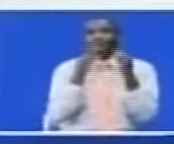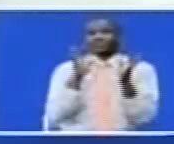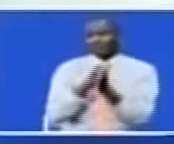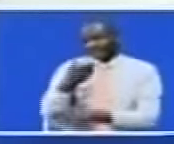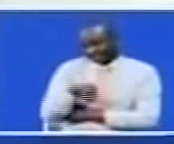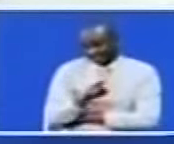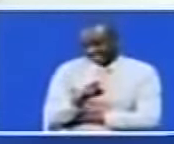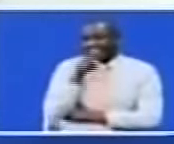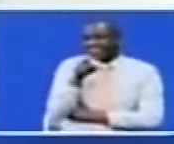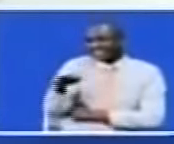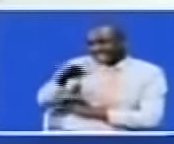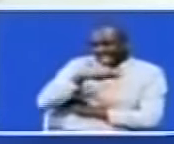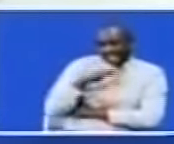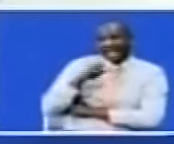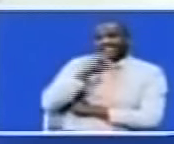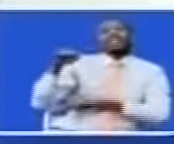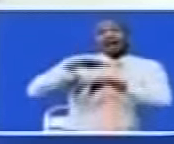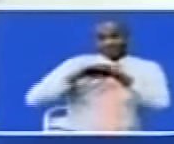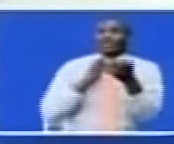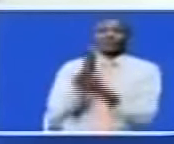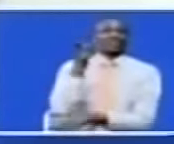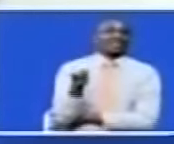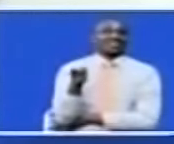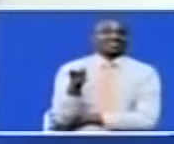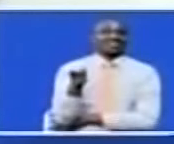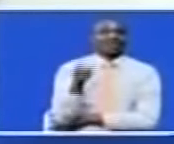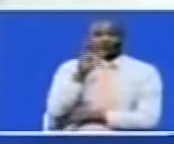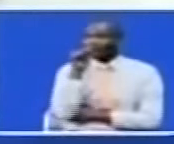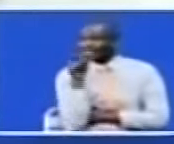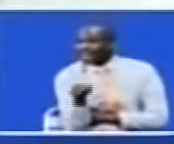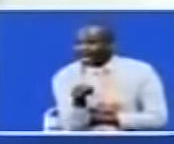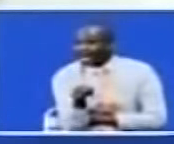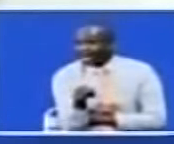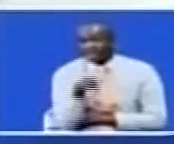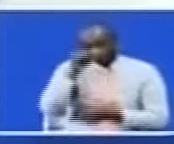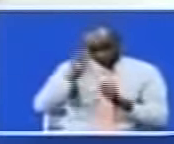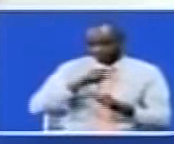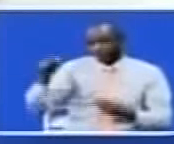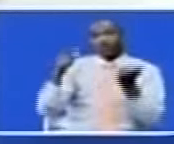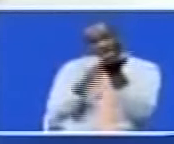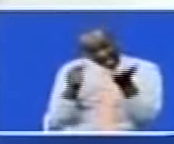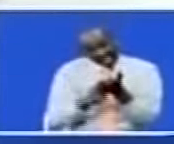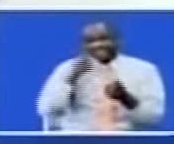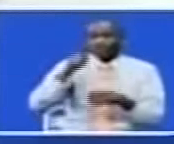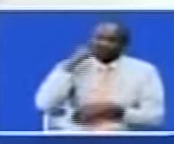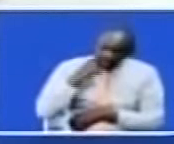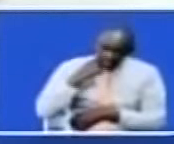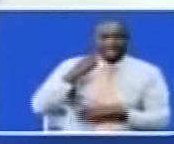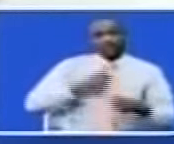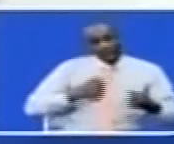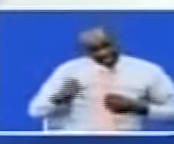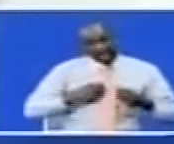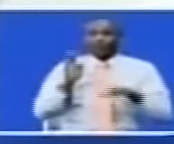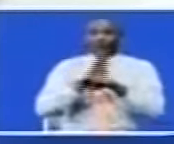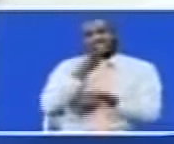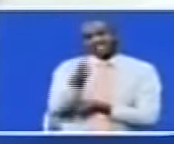region indeed is a gateway to East African region, because from here you can go to Uganda, Southern Sudan, Rwanda, Burundi. We